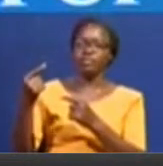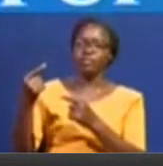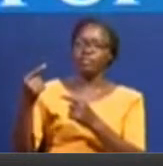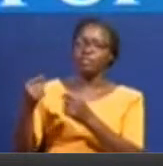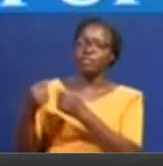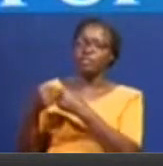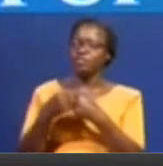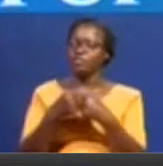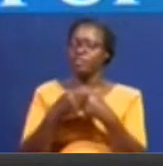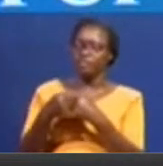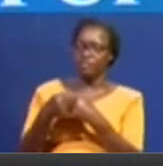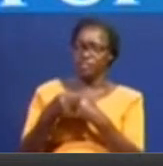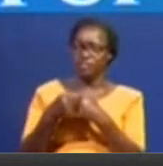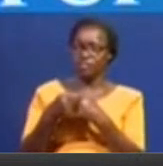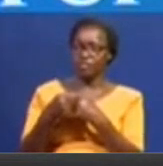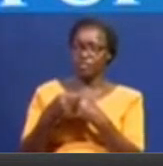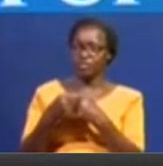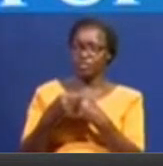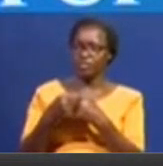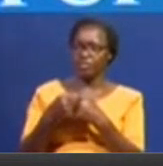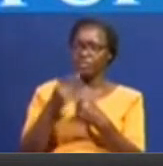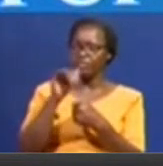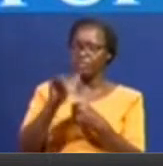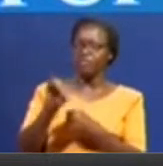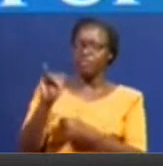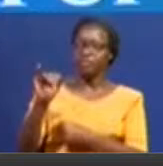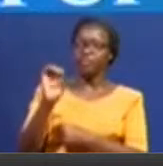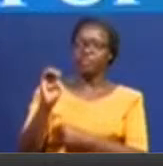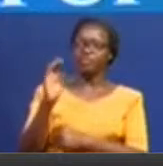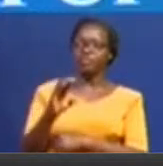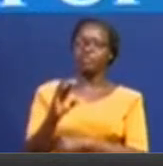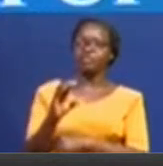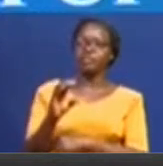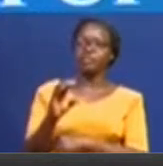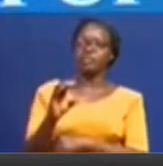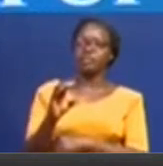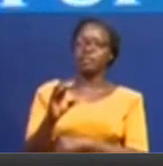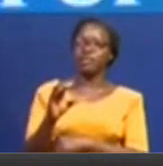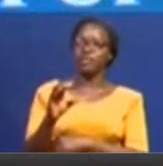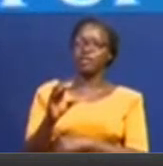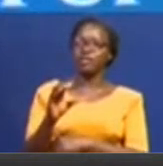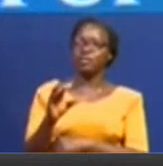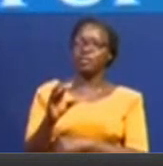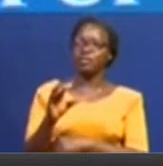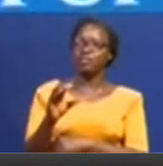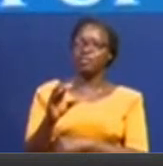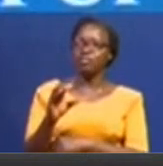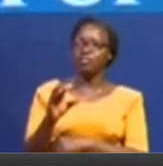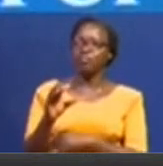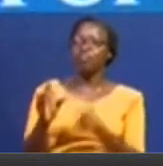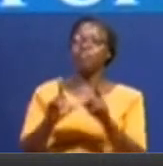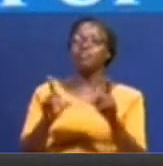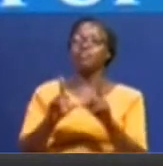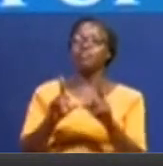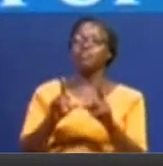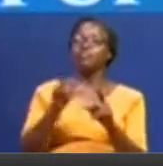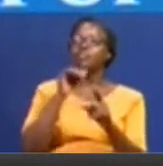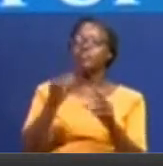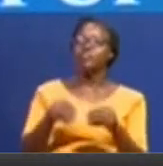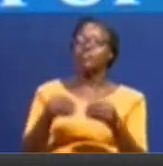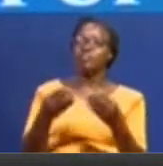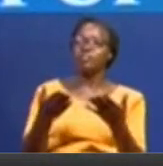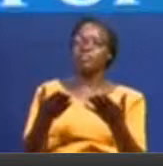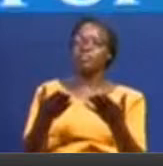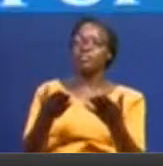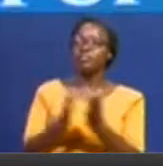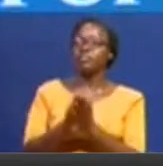win. So that IEBC, because you have challenged that this certificate should not have been given